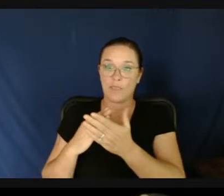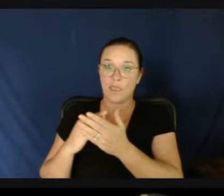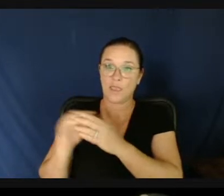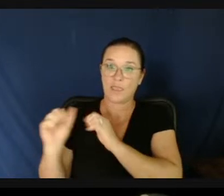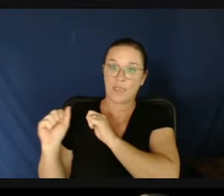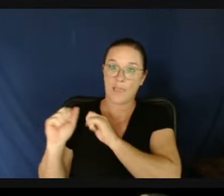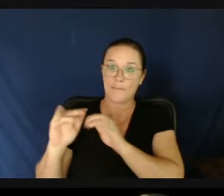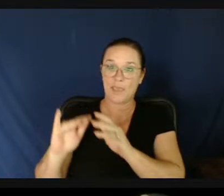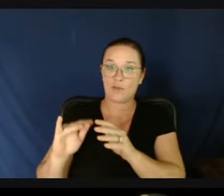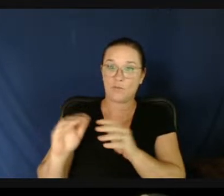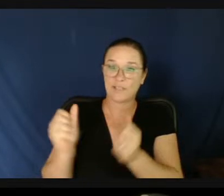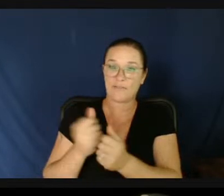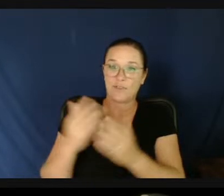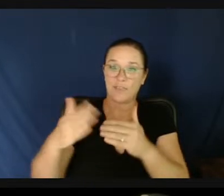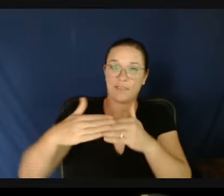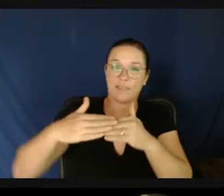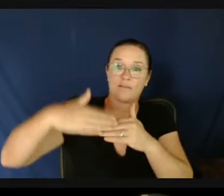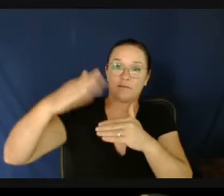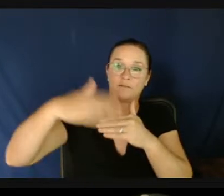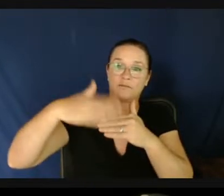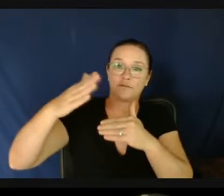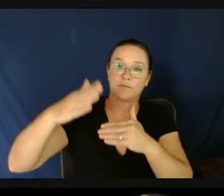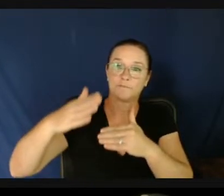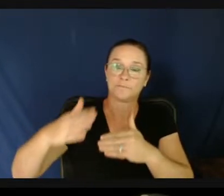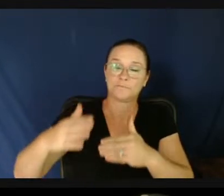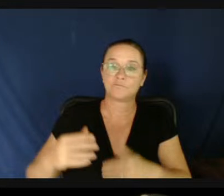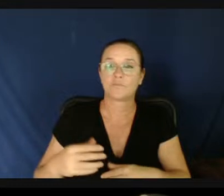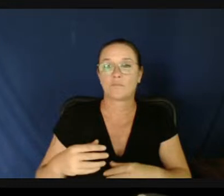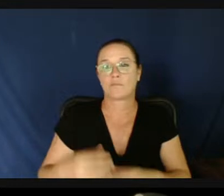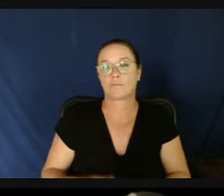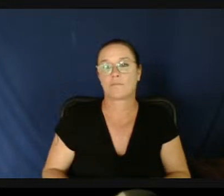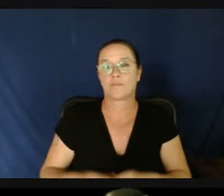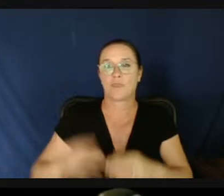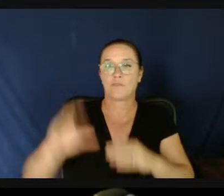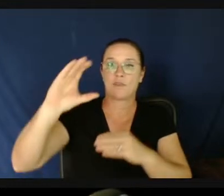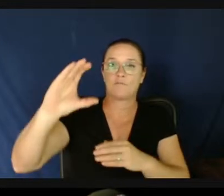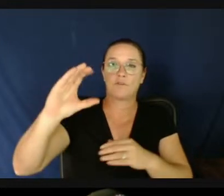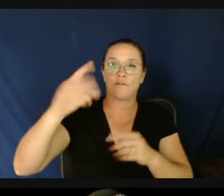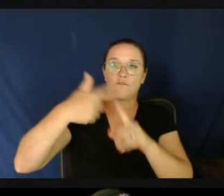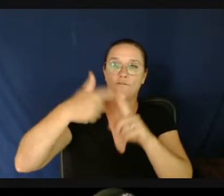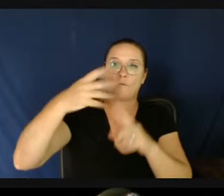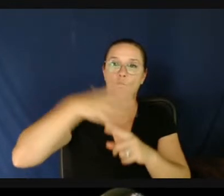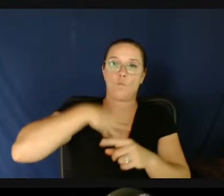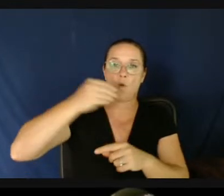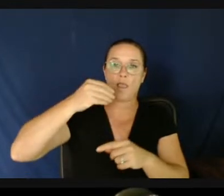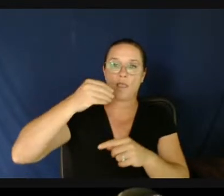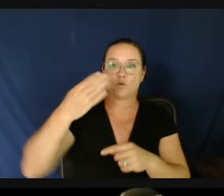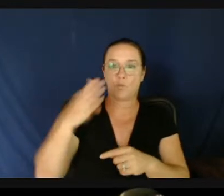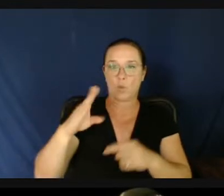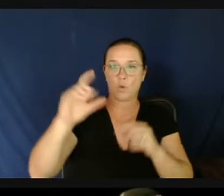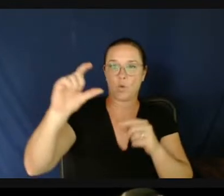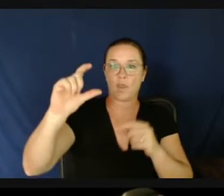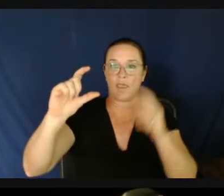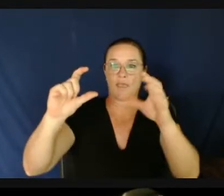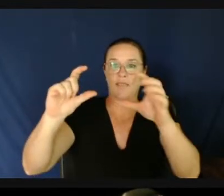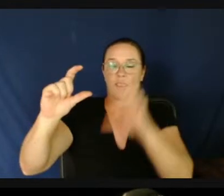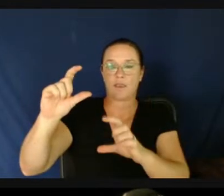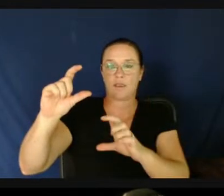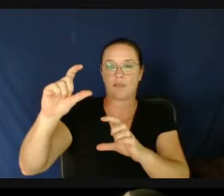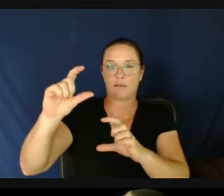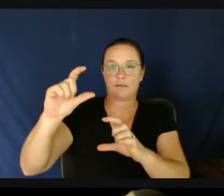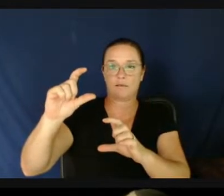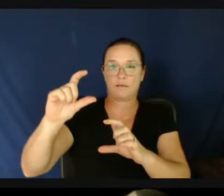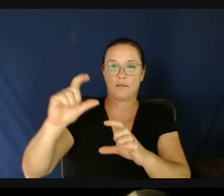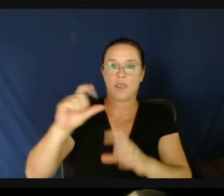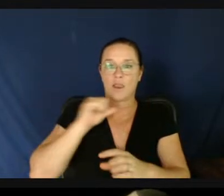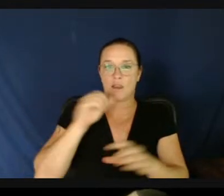the land of this bluish line here. And that's the first phase. And everything outwards, that's second and active phase there, right? So